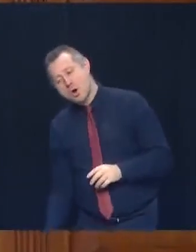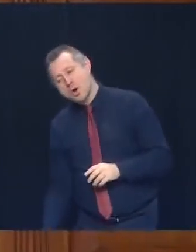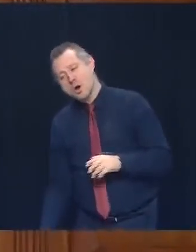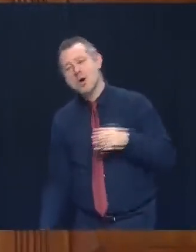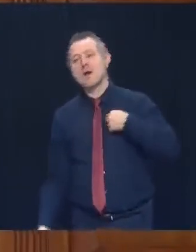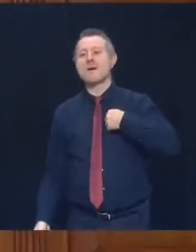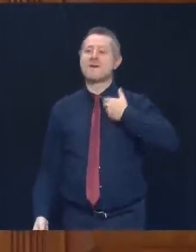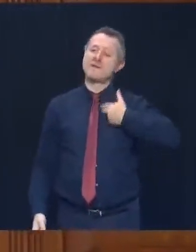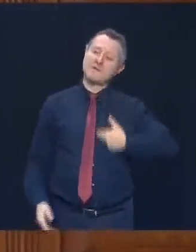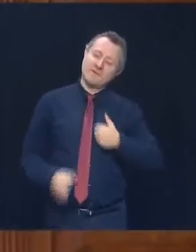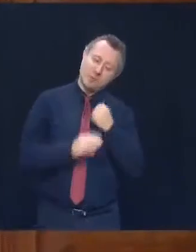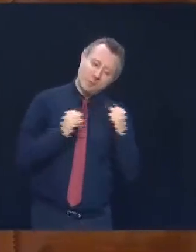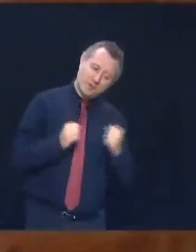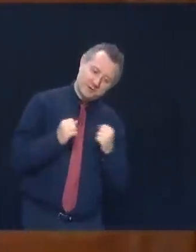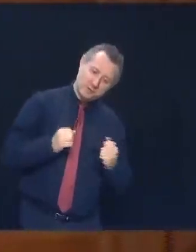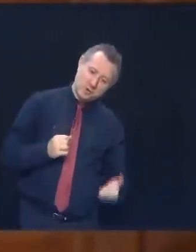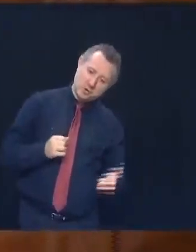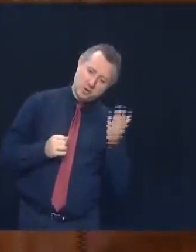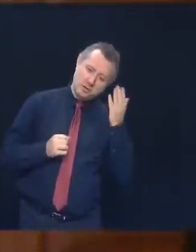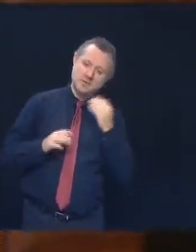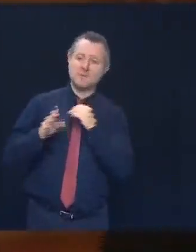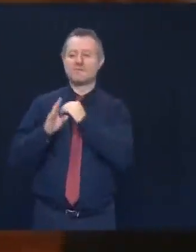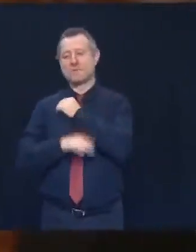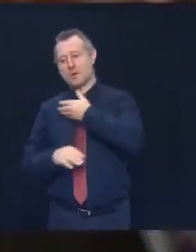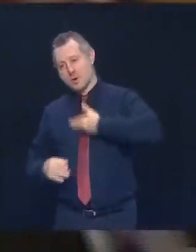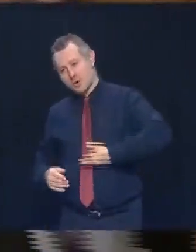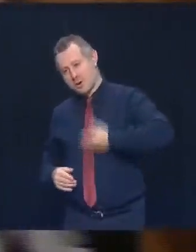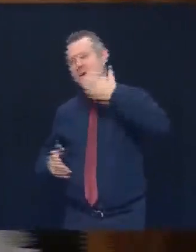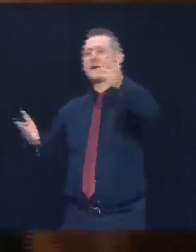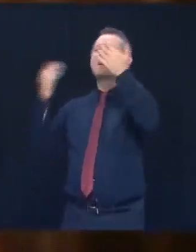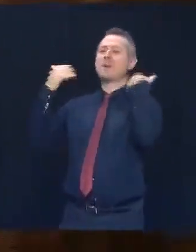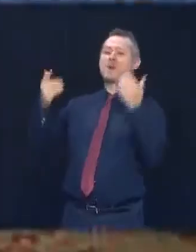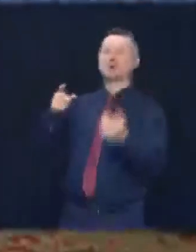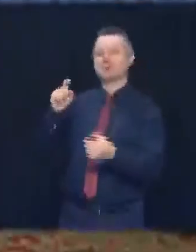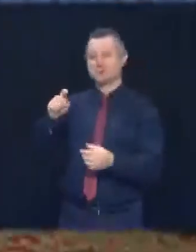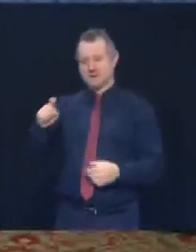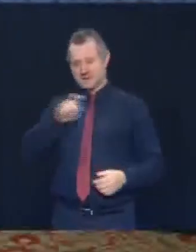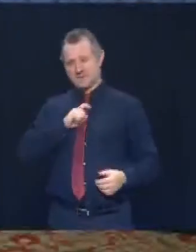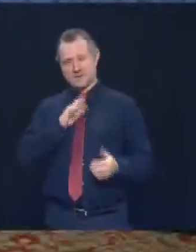winter, fall time. Come on. Give me a little credit.